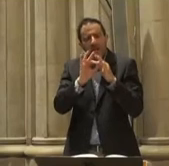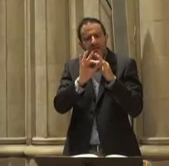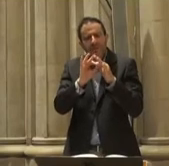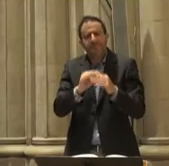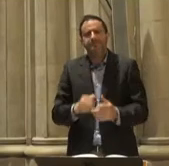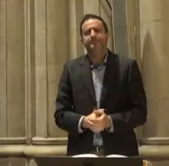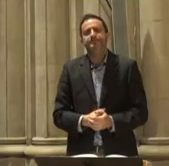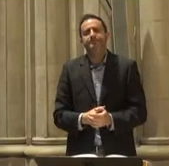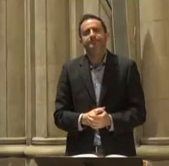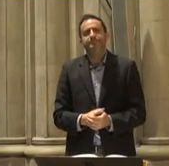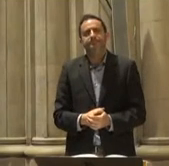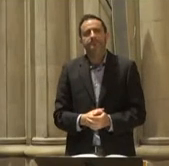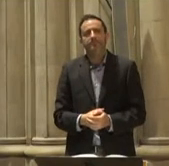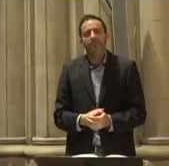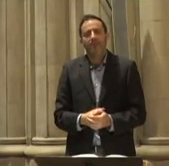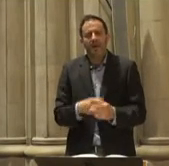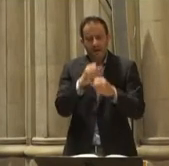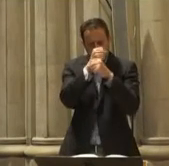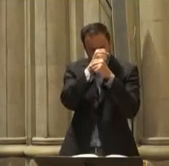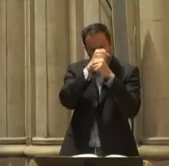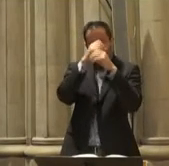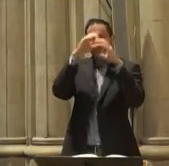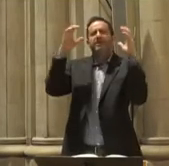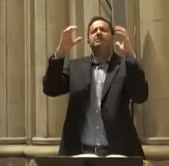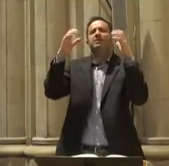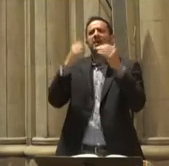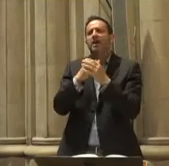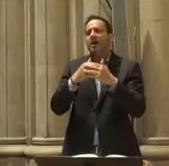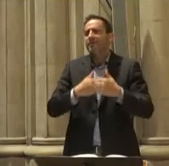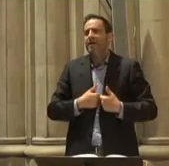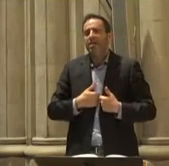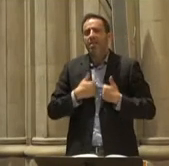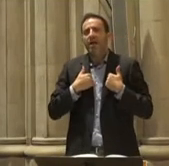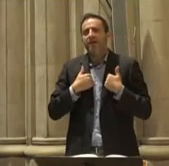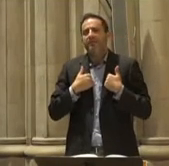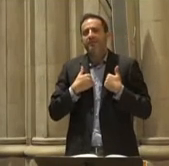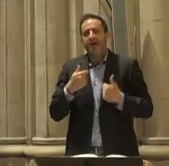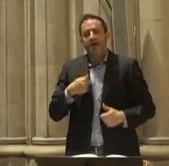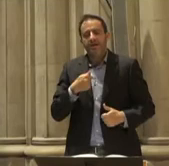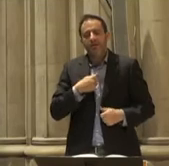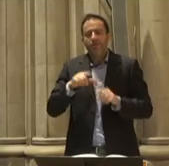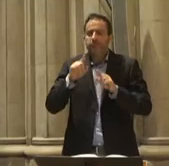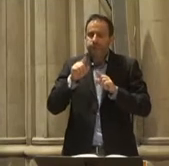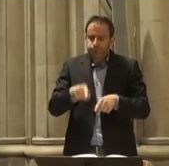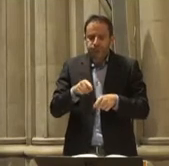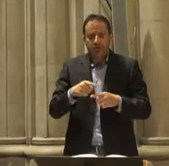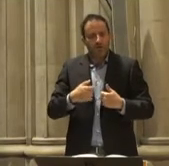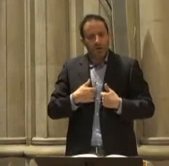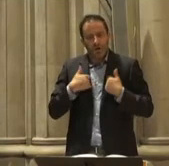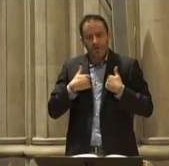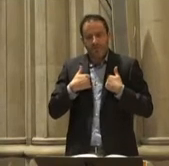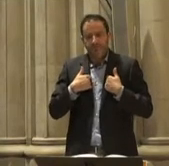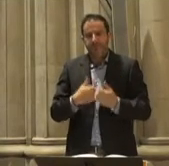It is a vision of the sort of life that we are called to live.